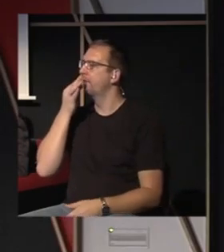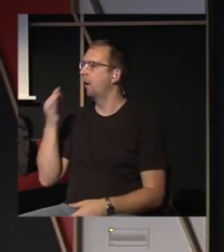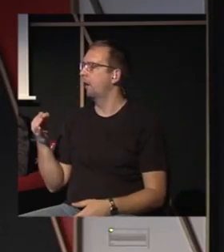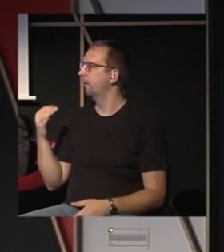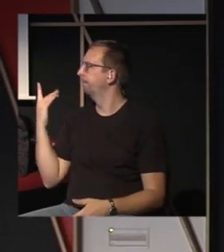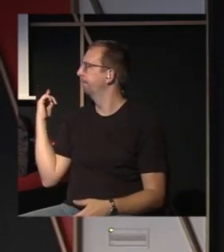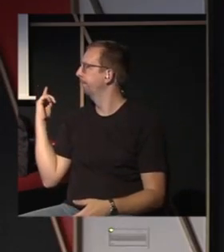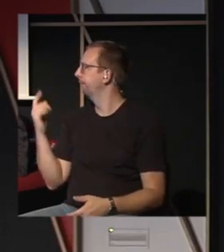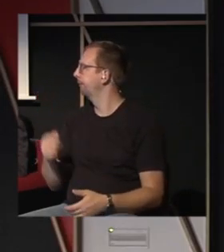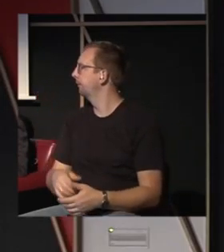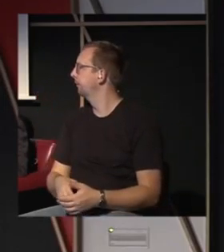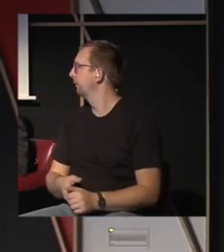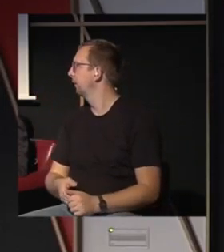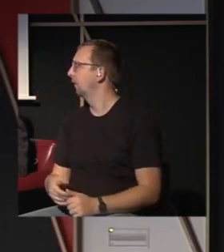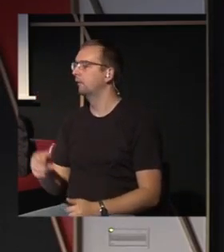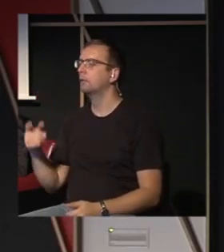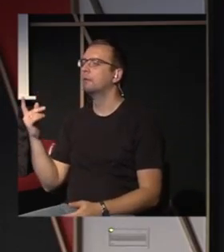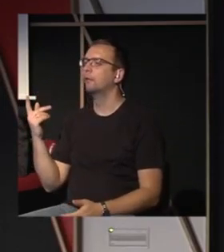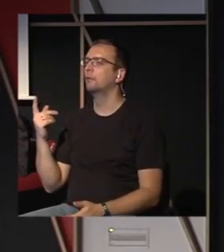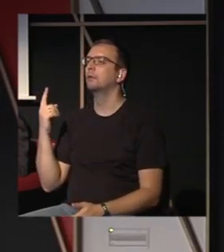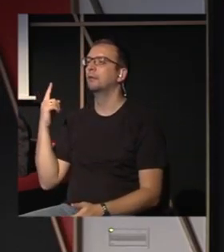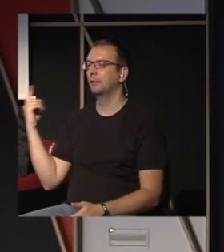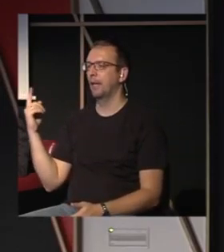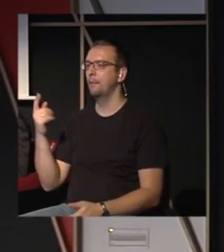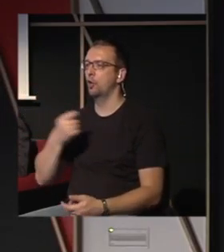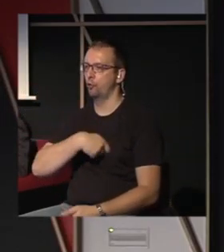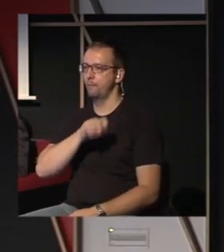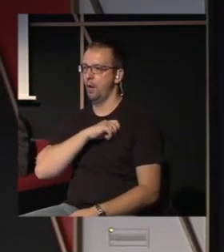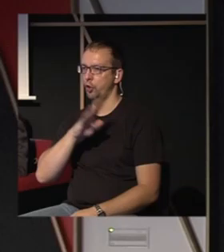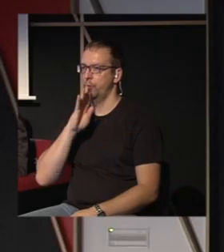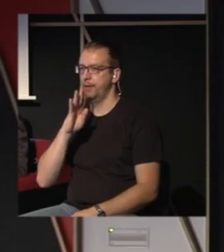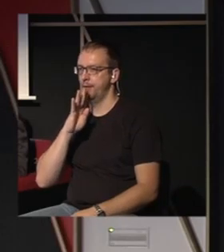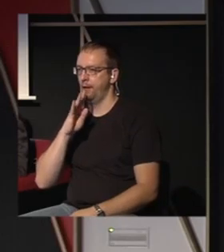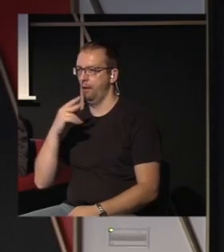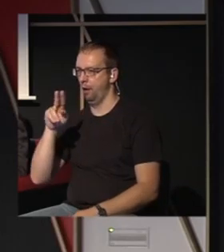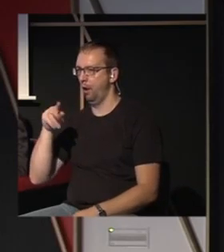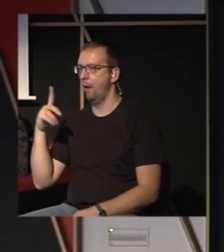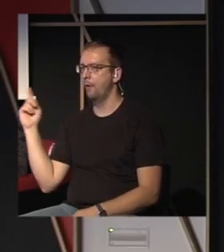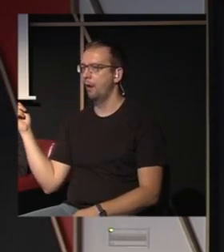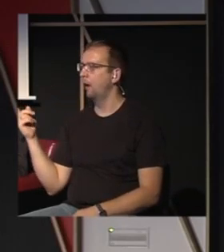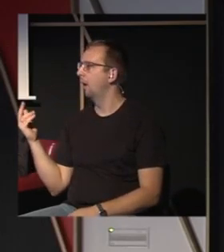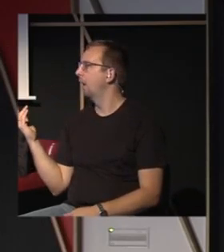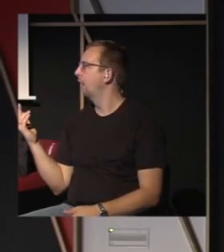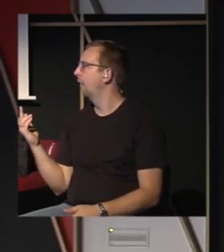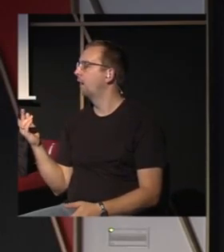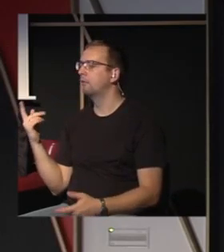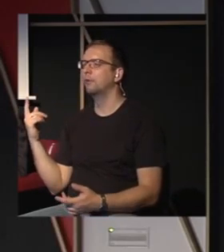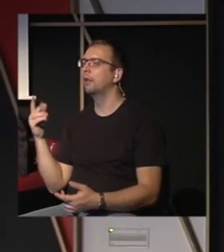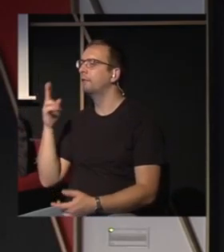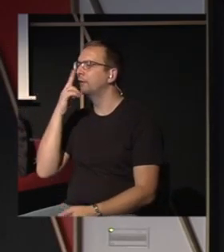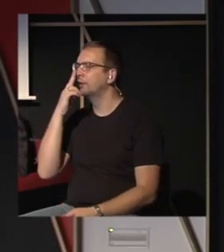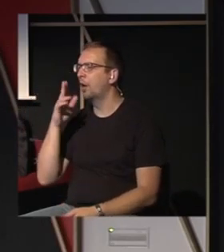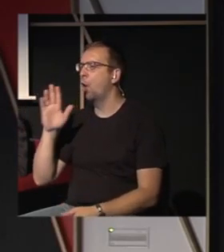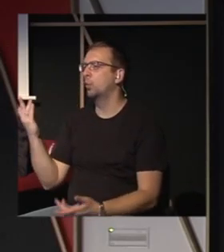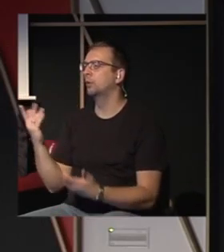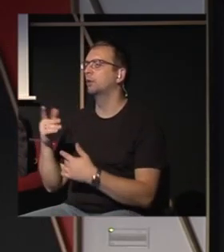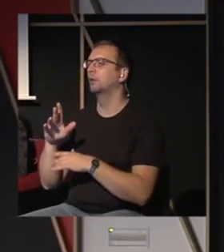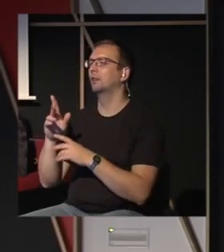Pilar, you in the last 2 years with the club, what have been the activities you've been organizing and planning now for the